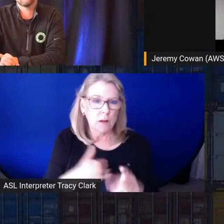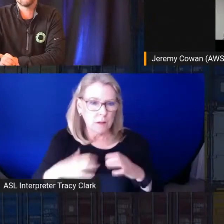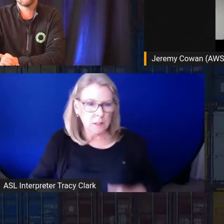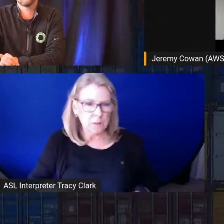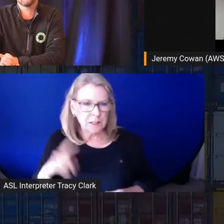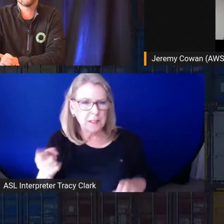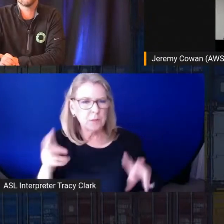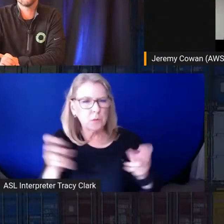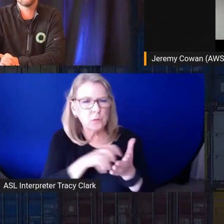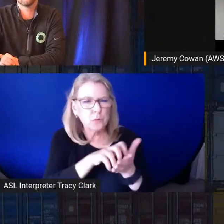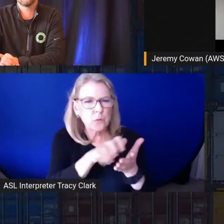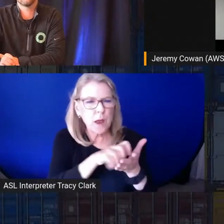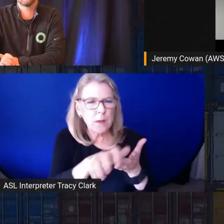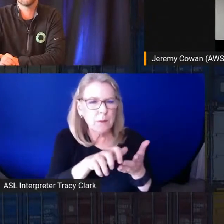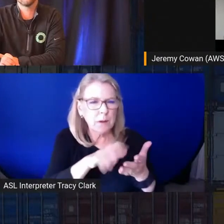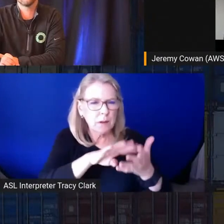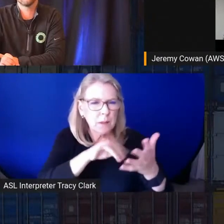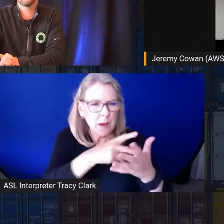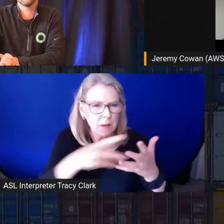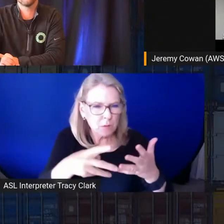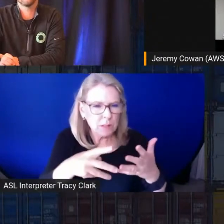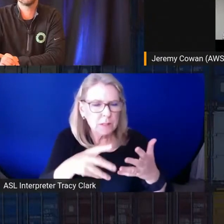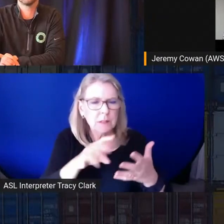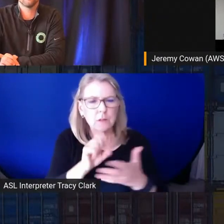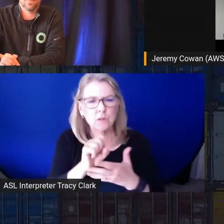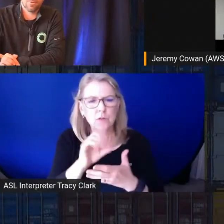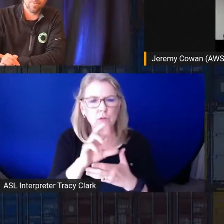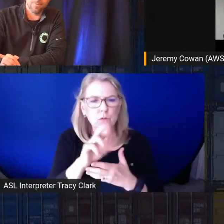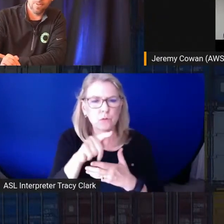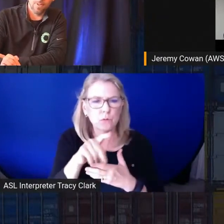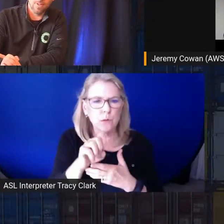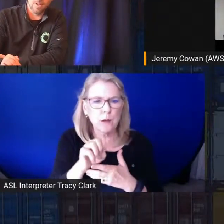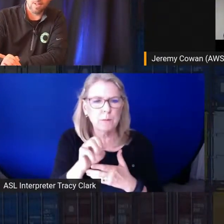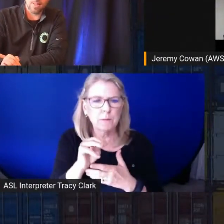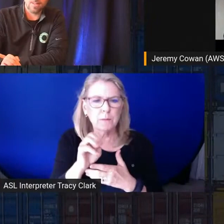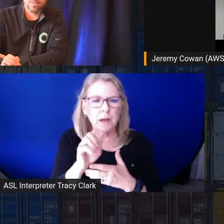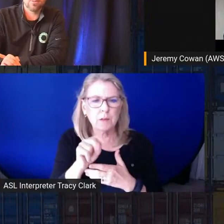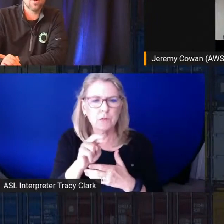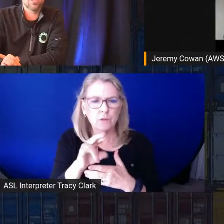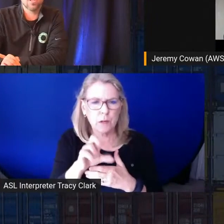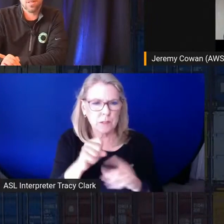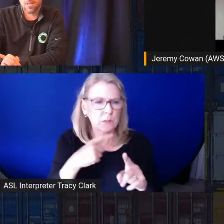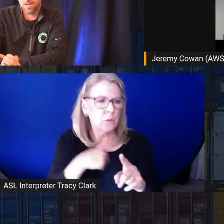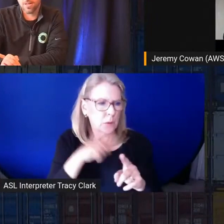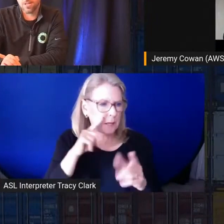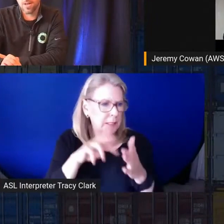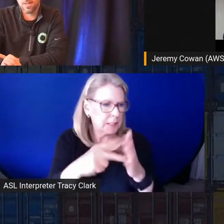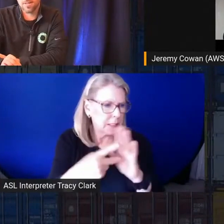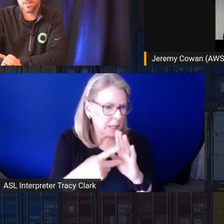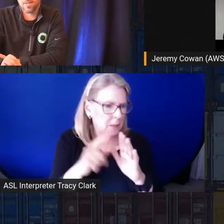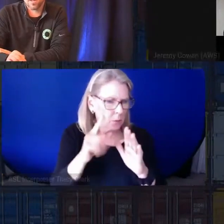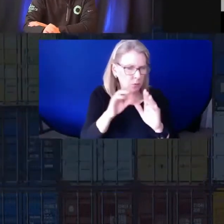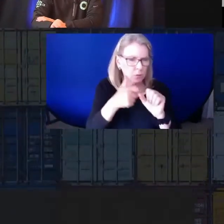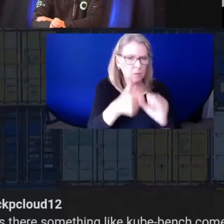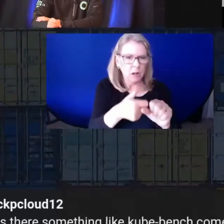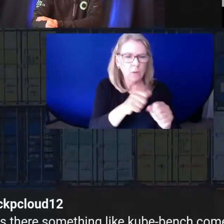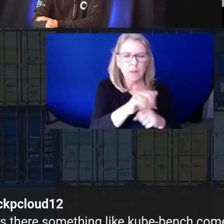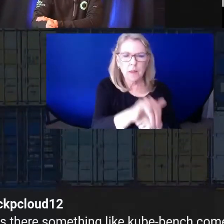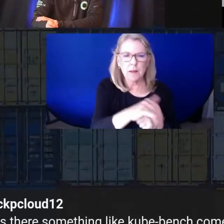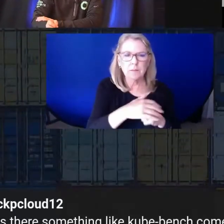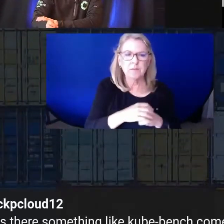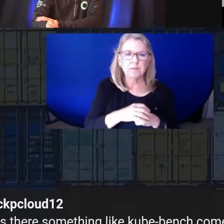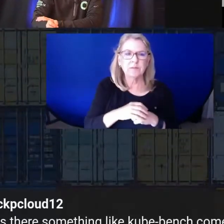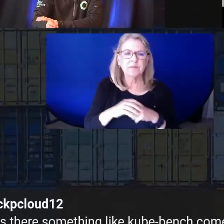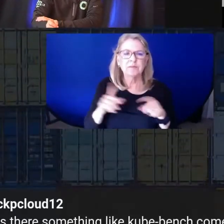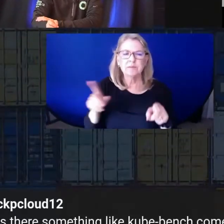plane, we do intend to make this simpler. Cool. Last question that I saw in chats,